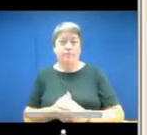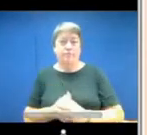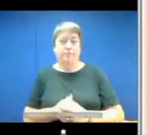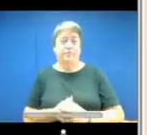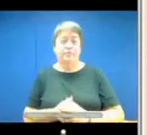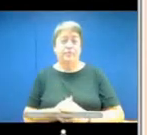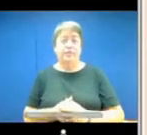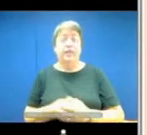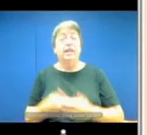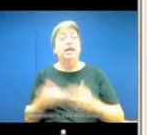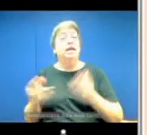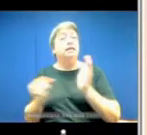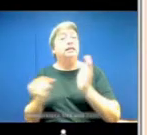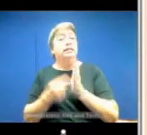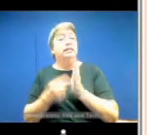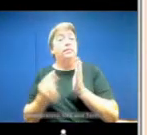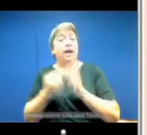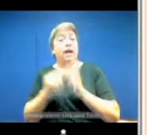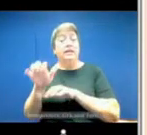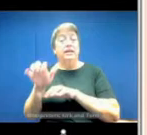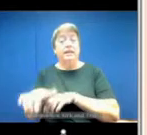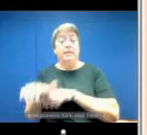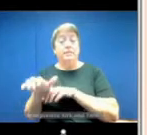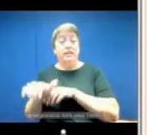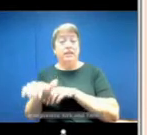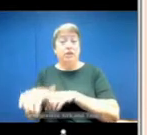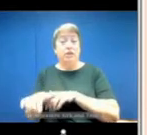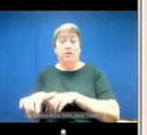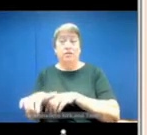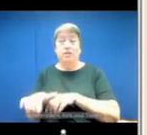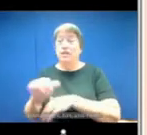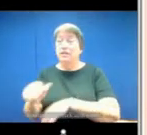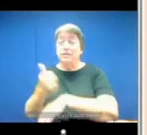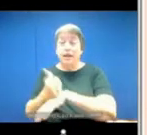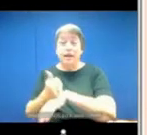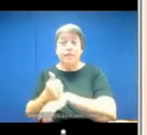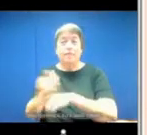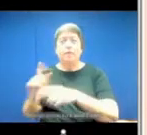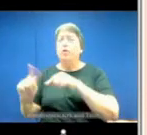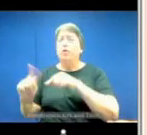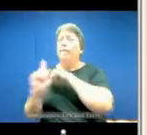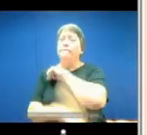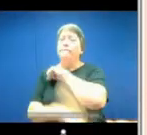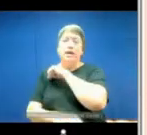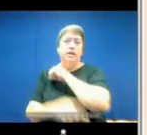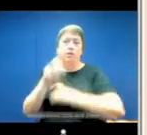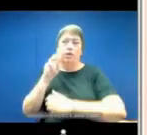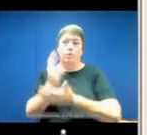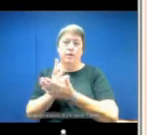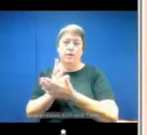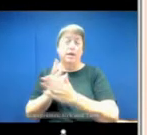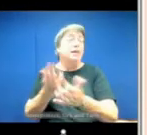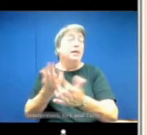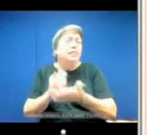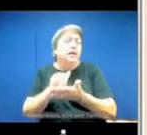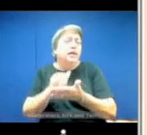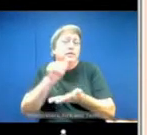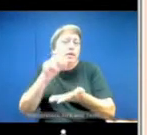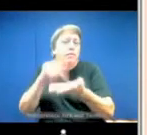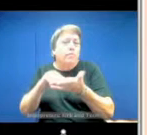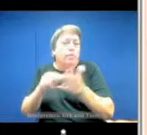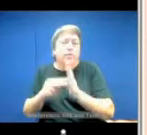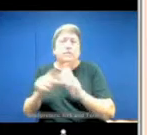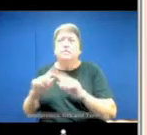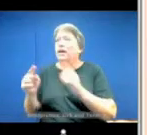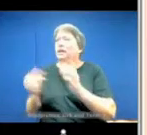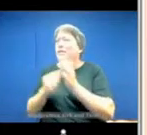depositions are called to actually just punish the witness. That's not the whole purpose of it, but that ends up happening if you have a witness who isn't